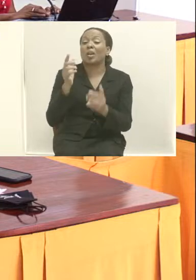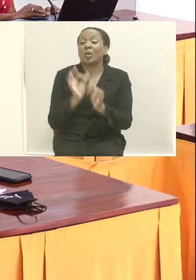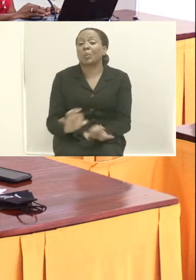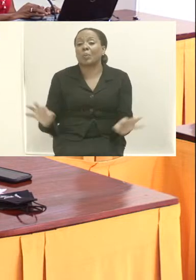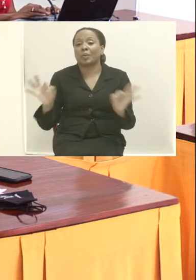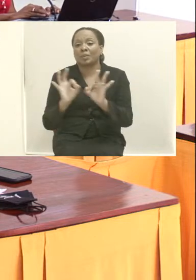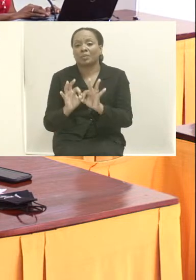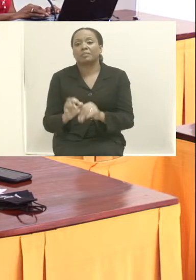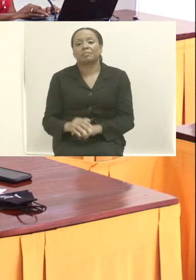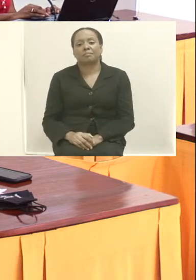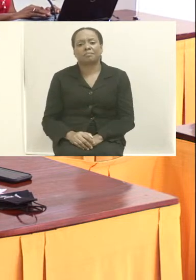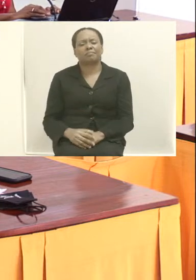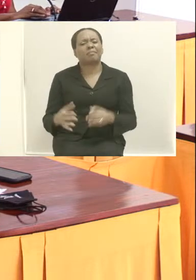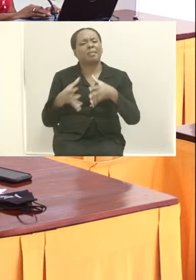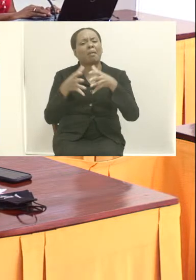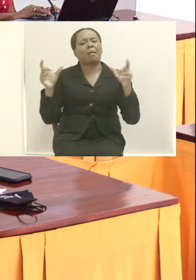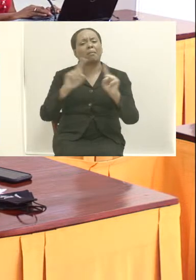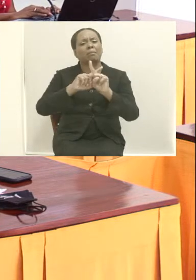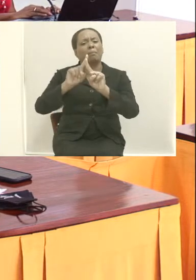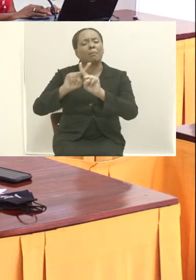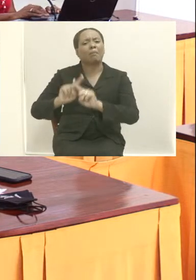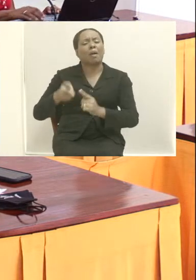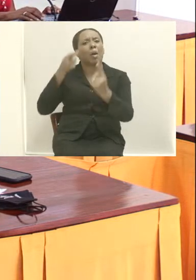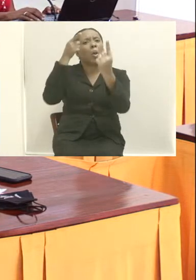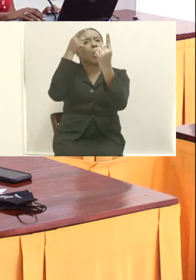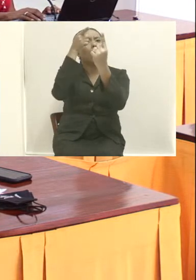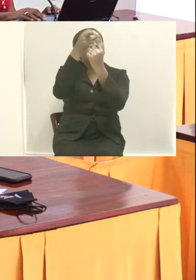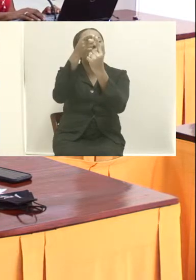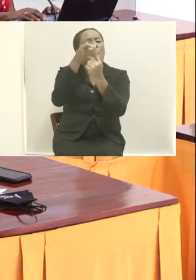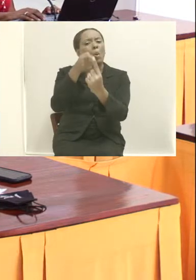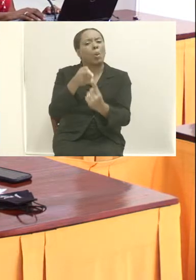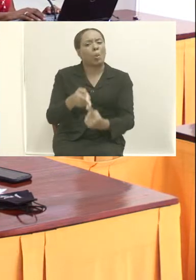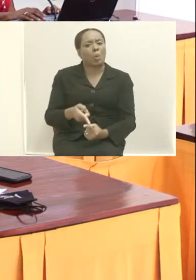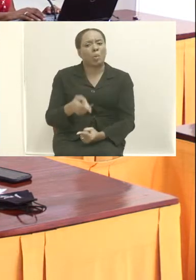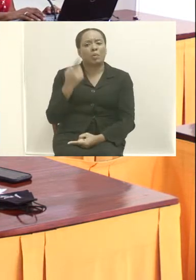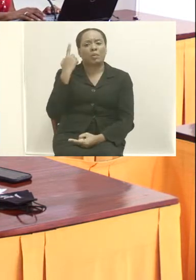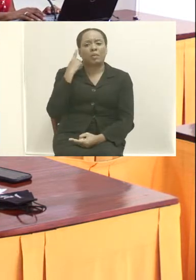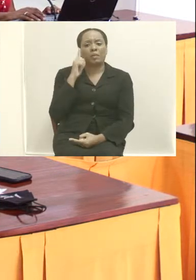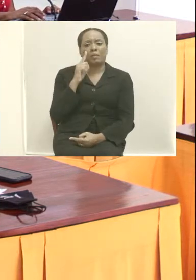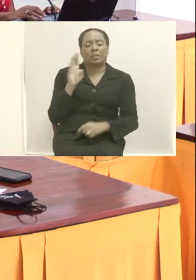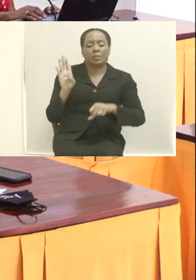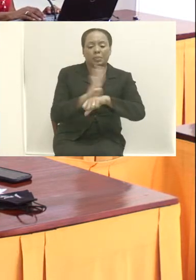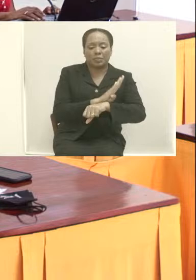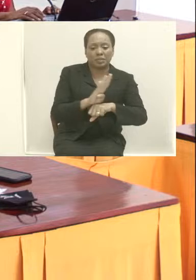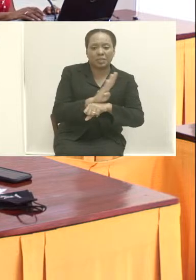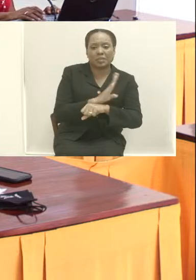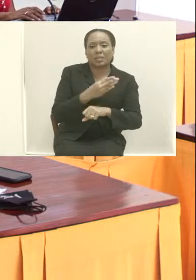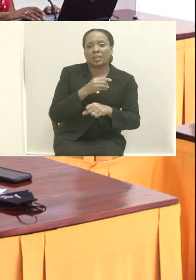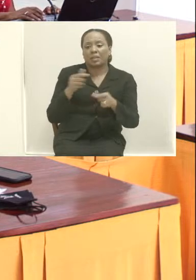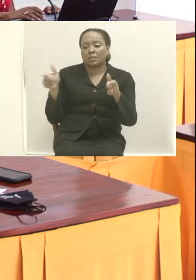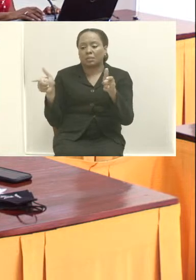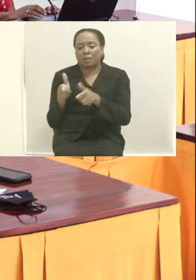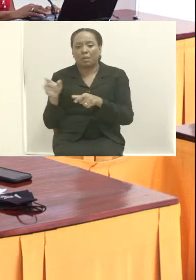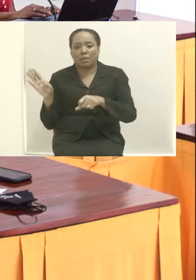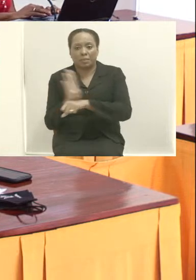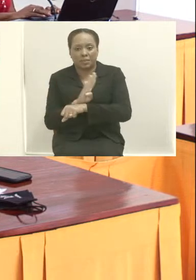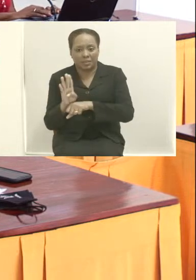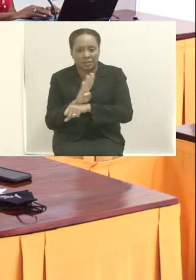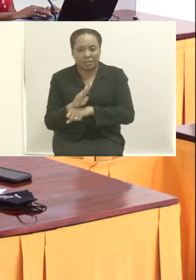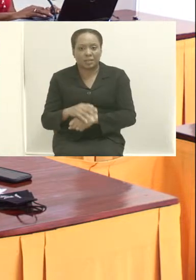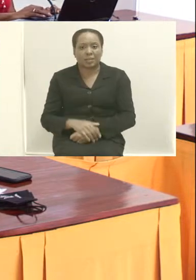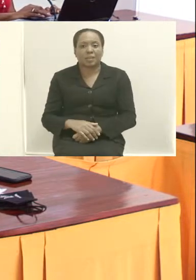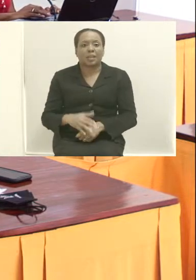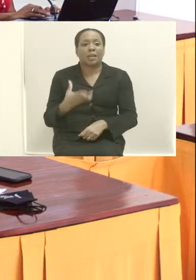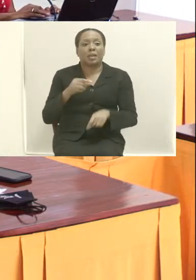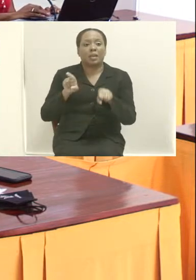drawn between the Division of Commerce and Small Business and Entrepreneurship on one hand, and the Division of Energy